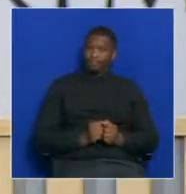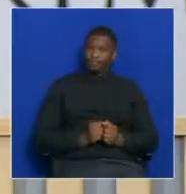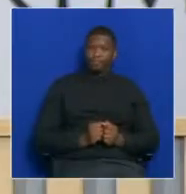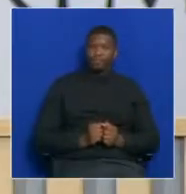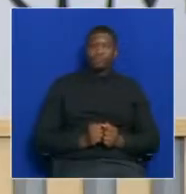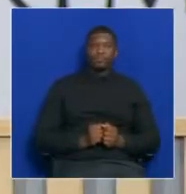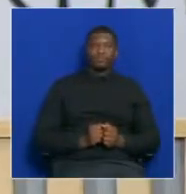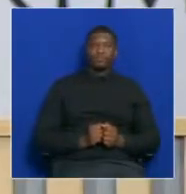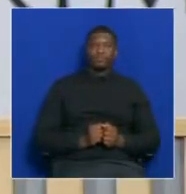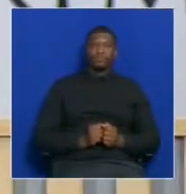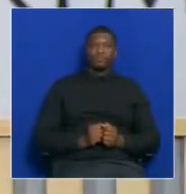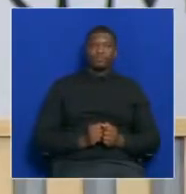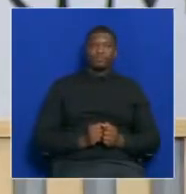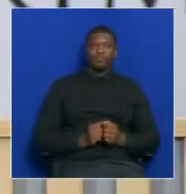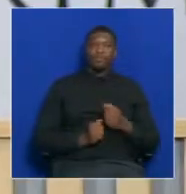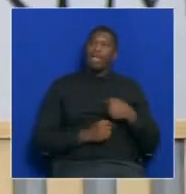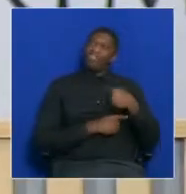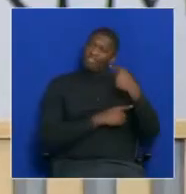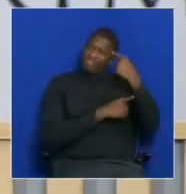I think Mr.